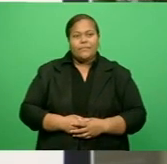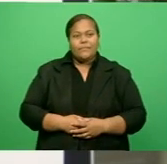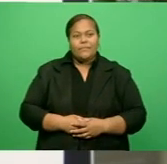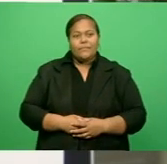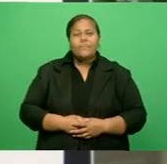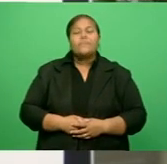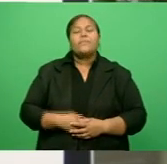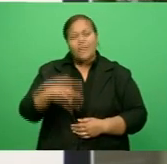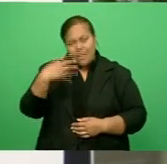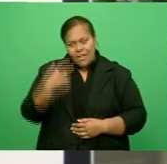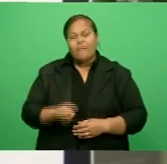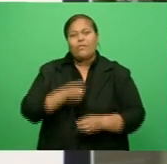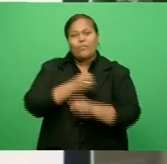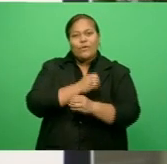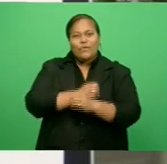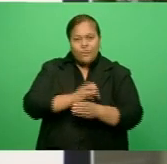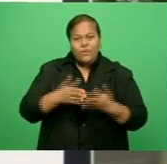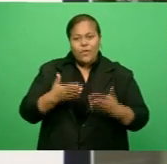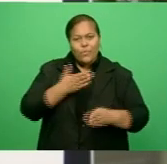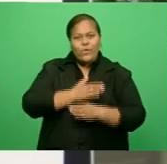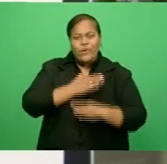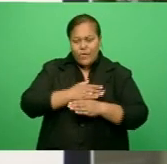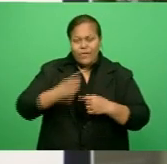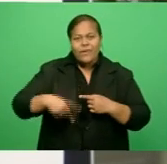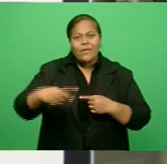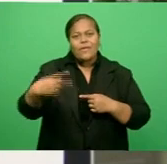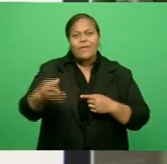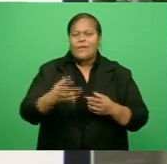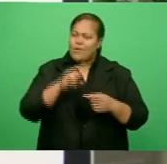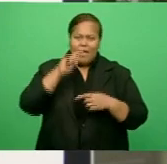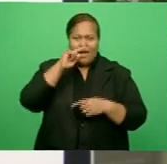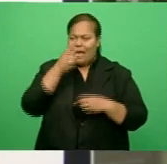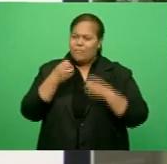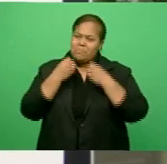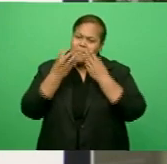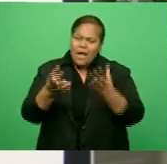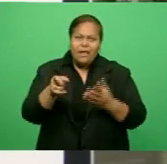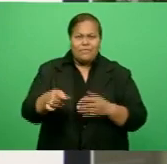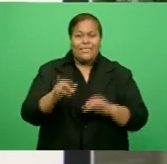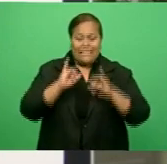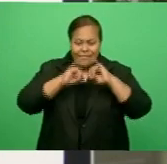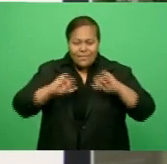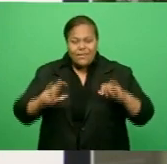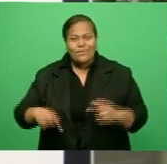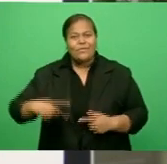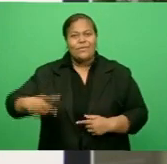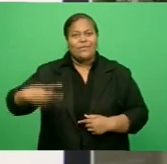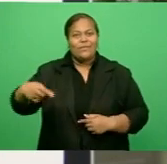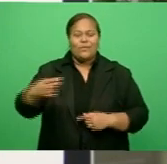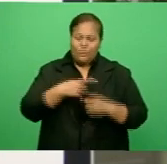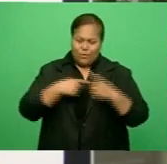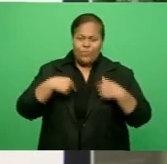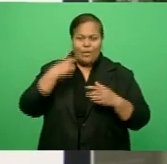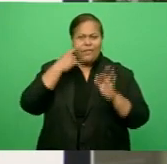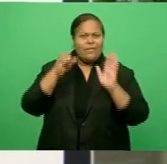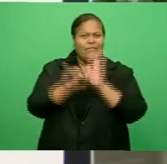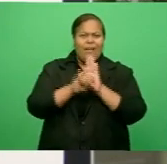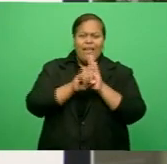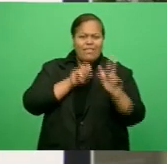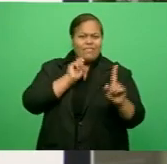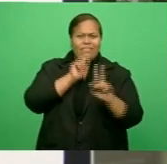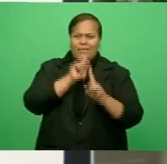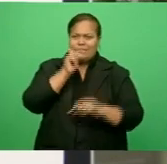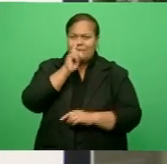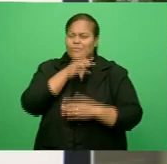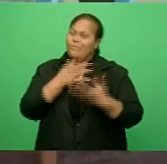certain operations that is undergoing, and I would not reveal much on that because the investigation is ongoing, and we have identified certain targets that we are